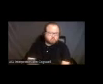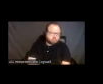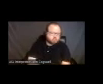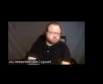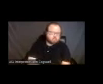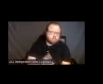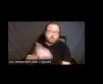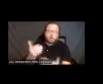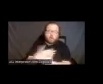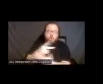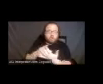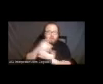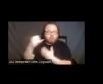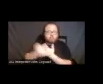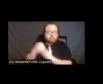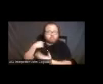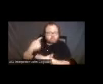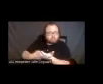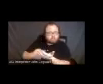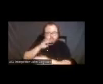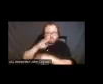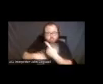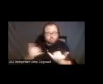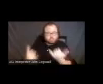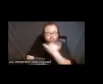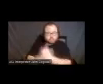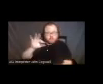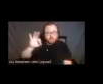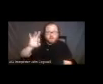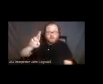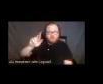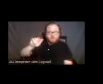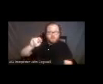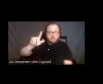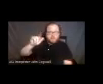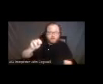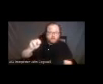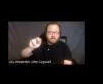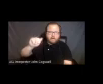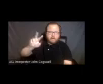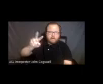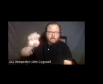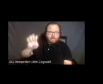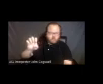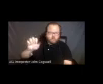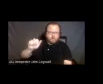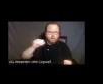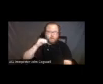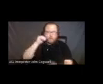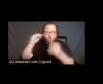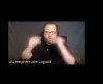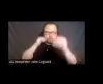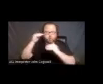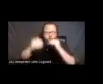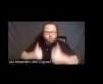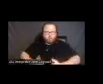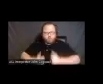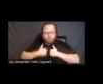And a new project I'm going to talk to you about today is the Franklin Avenue Adult Residential Facility, which is a form of an augmented board and